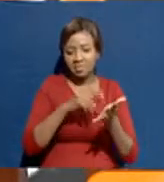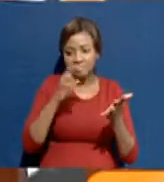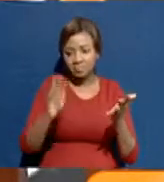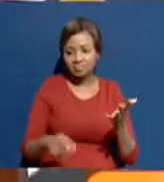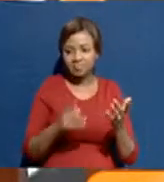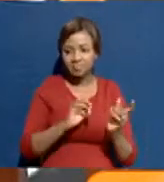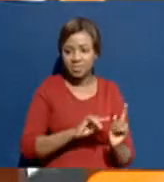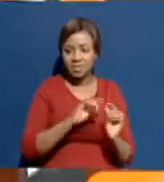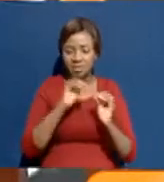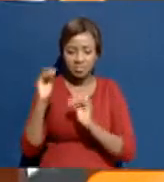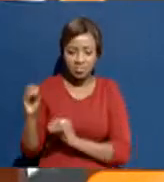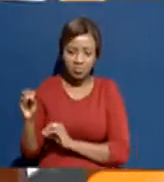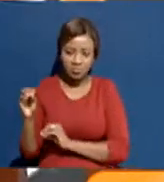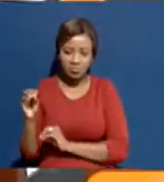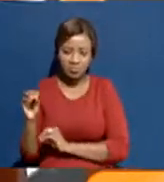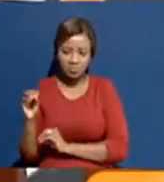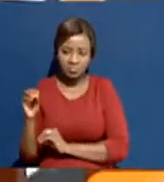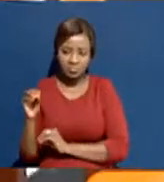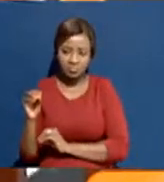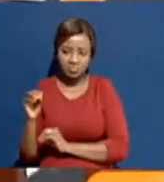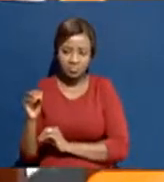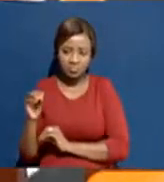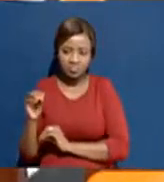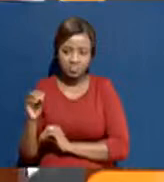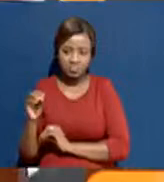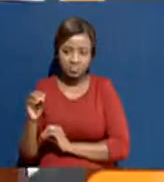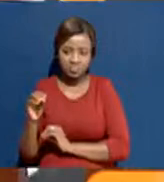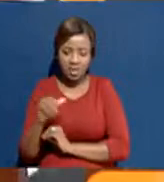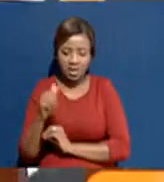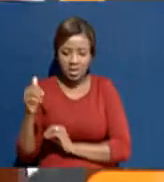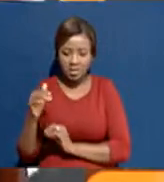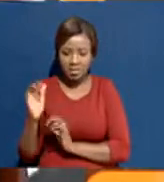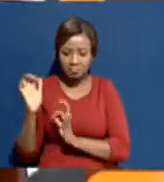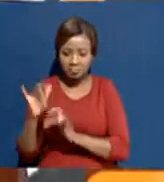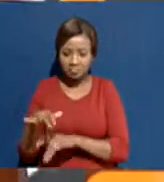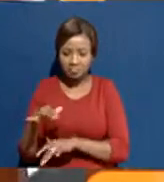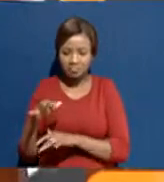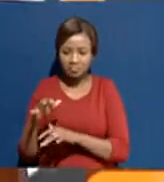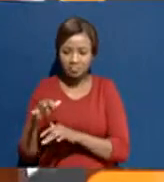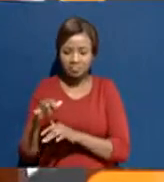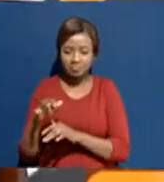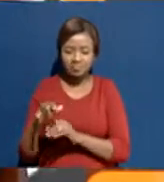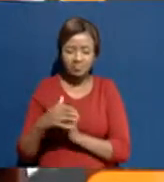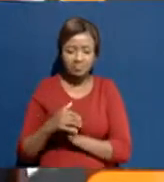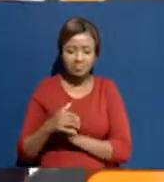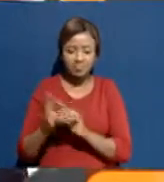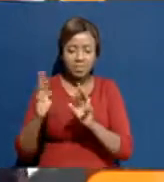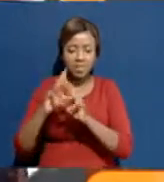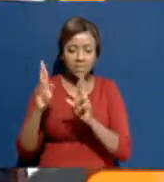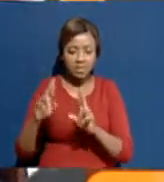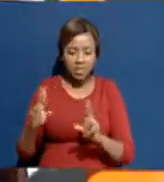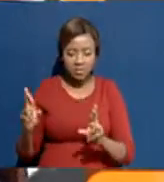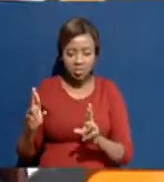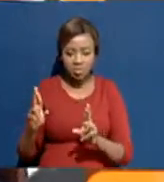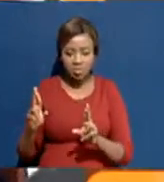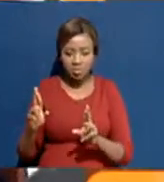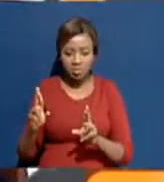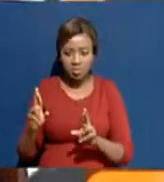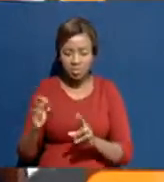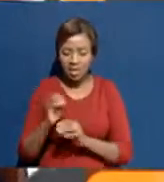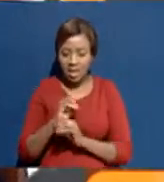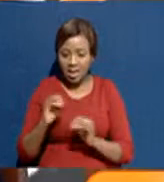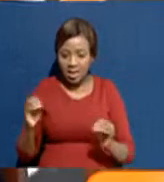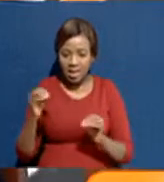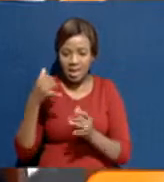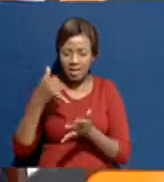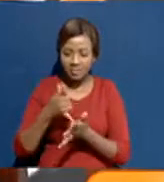Afghanistan as a commissioner. I was an international non-voting commissioner of the Electoral Commission. I was nominated